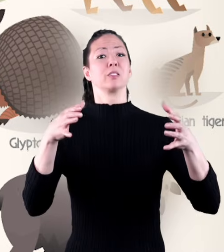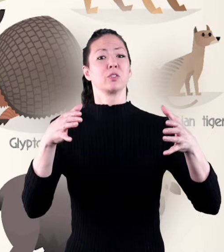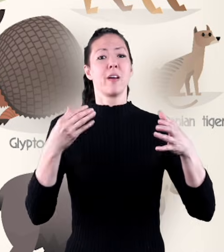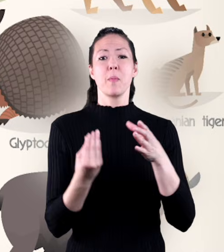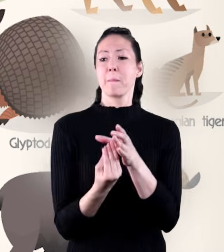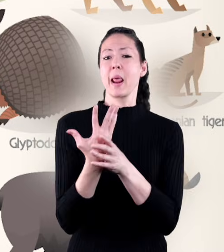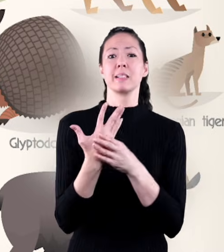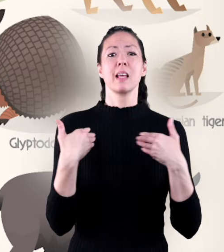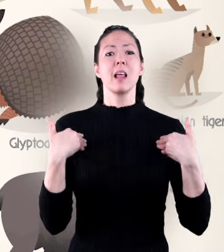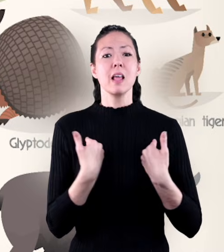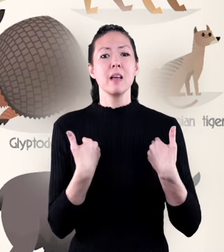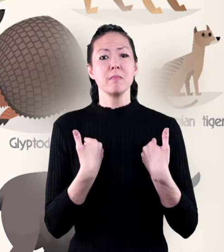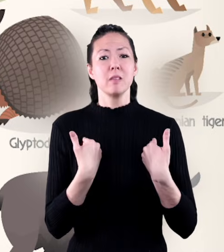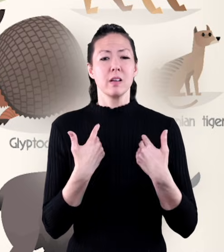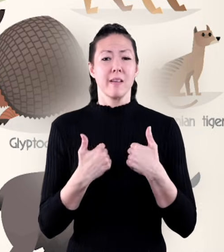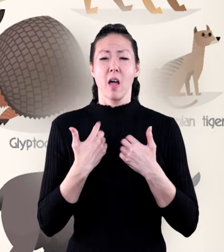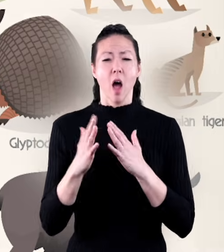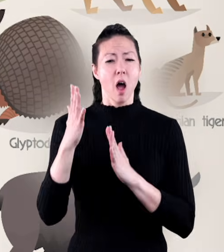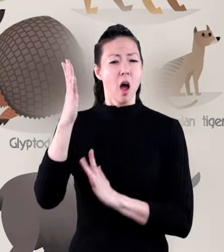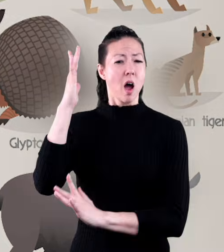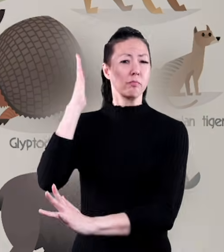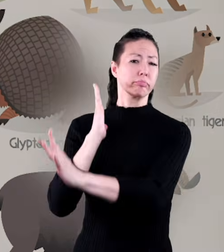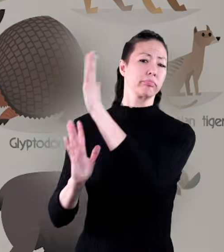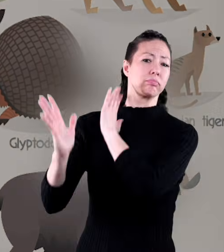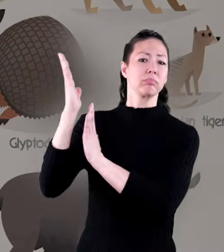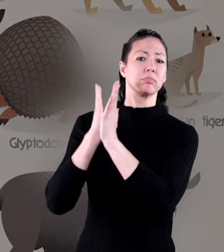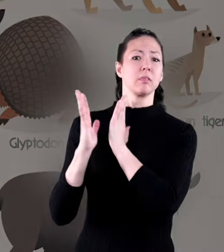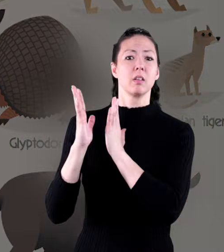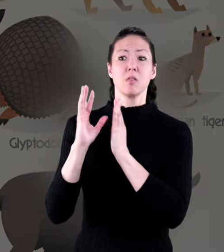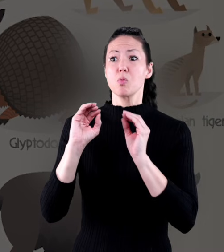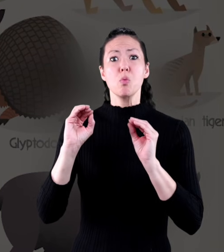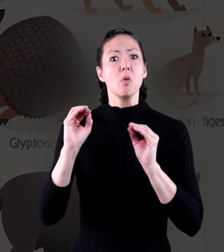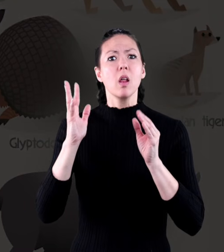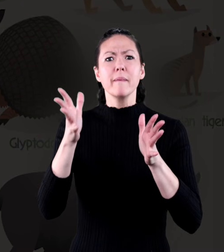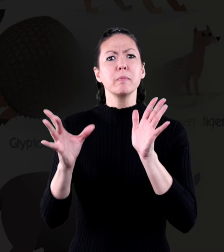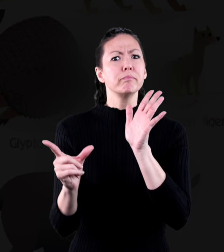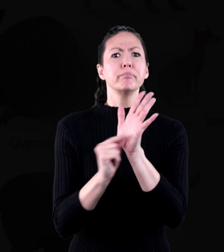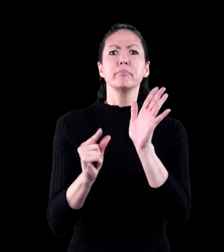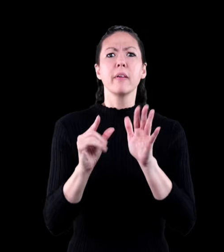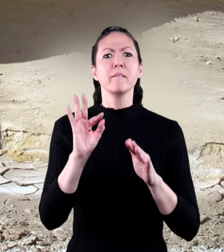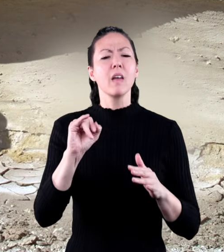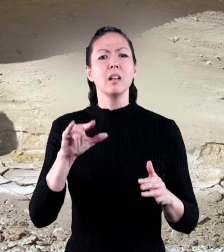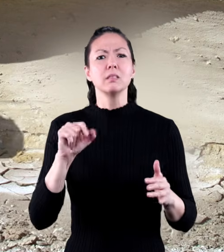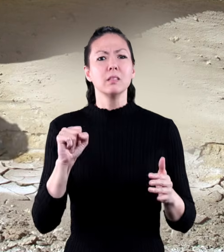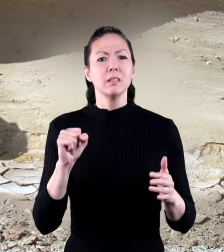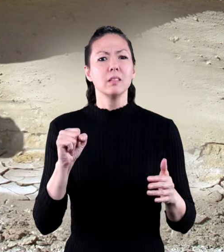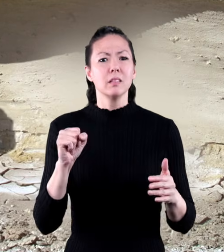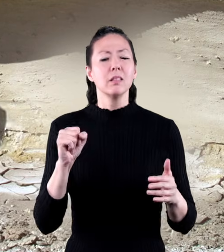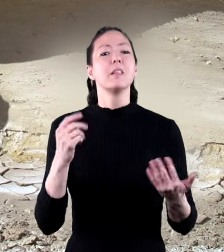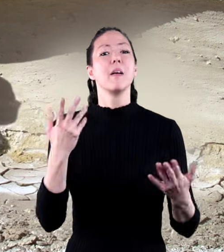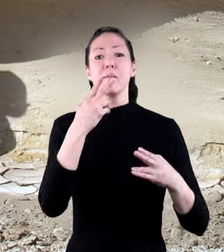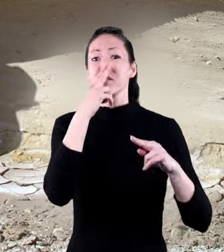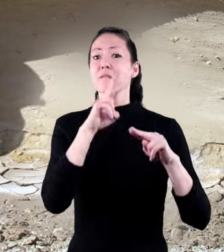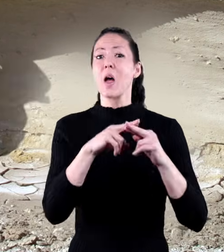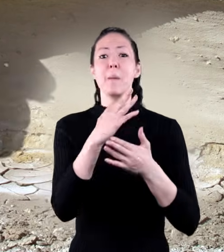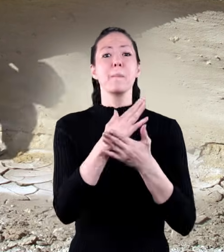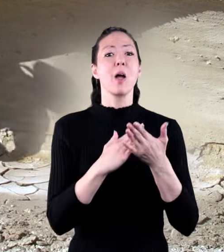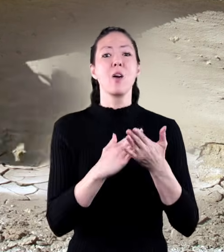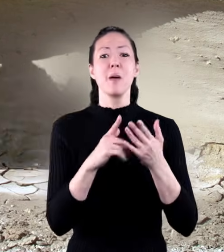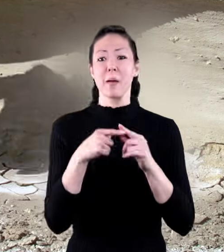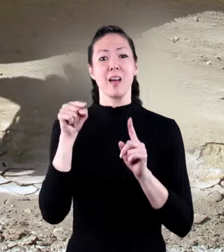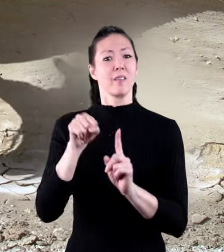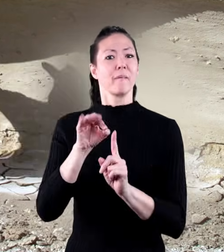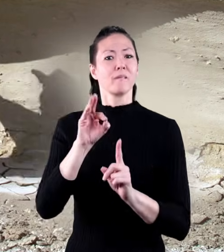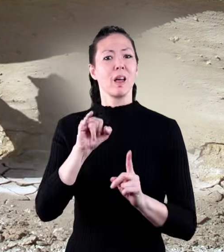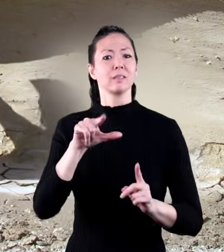the plants and animals that lived a long time ago haven't left any fossils behind at all. Part of the fun of looking for fossils